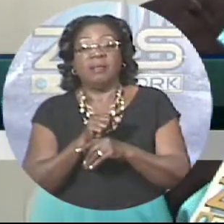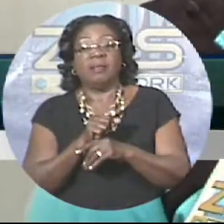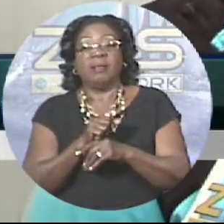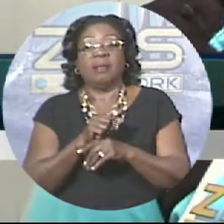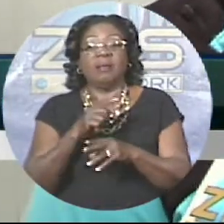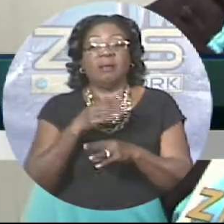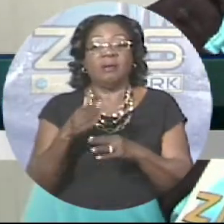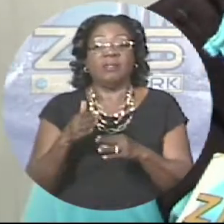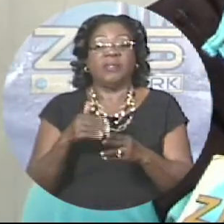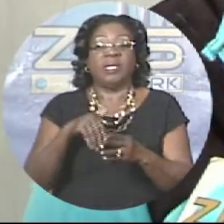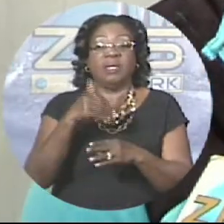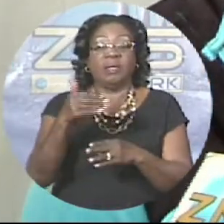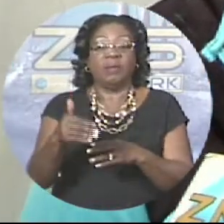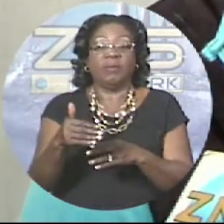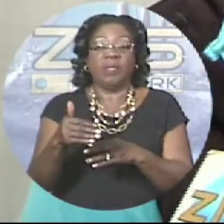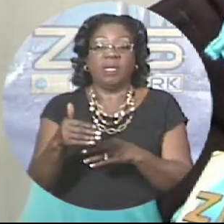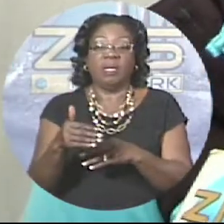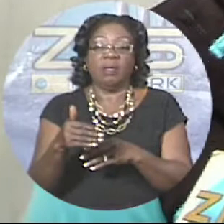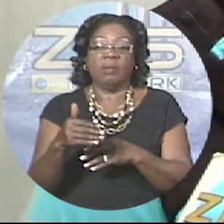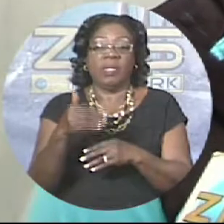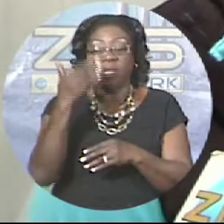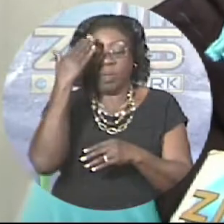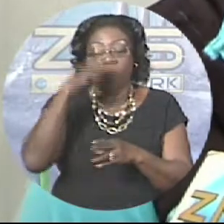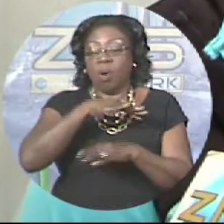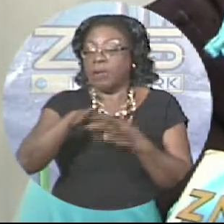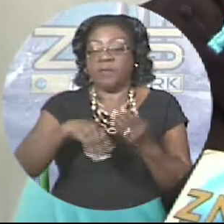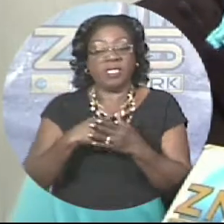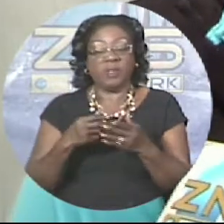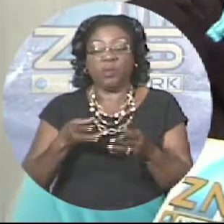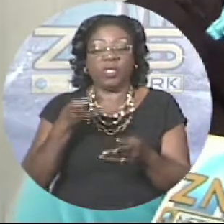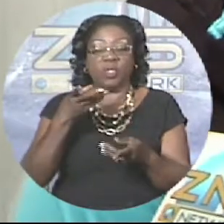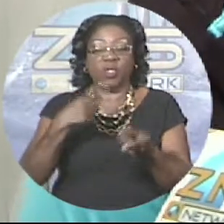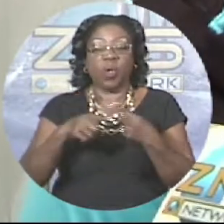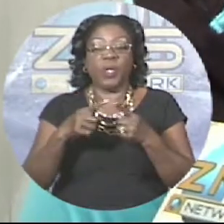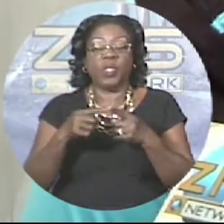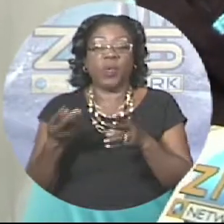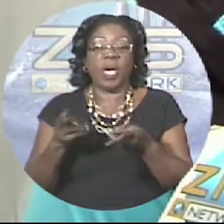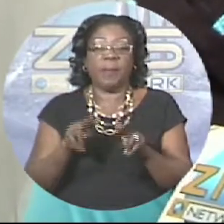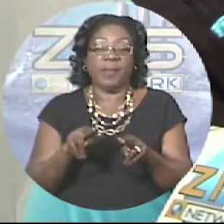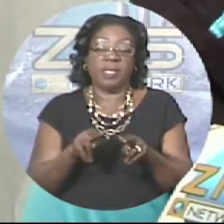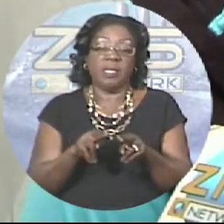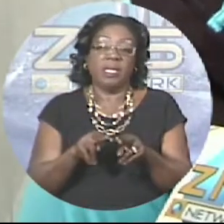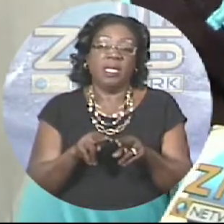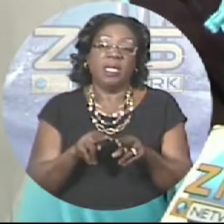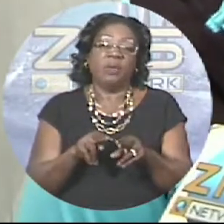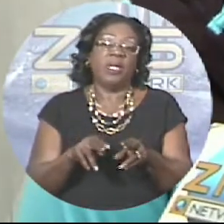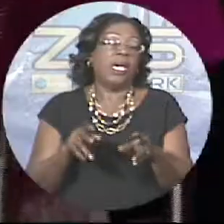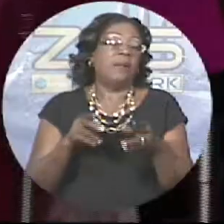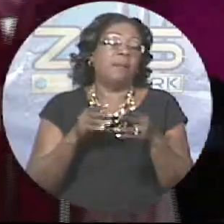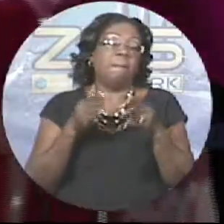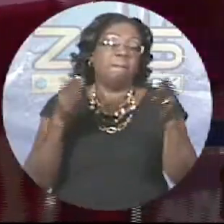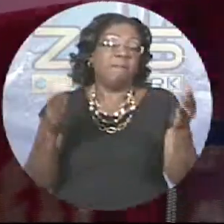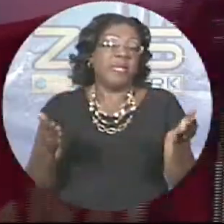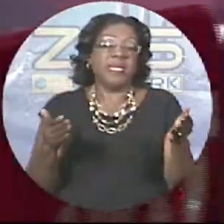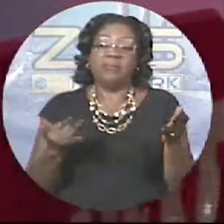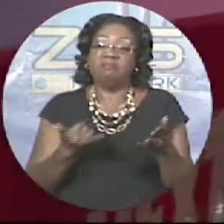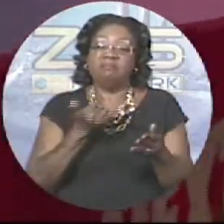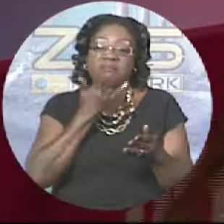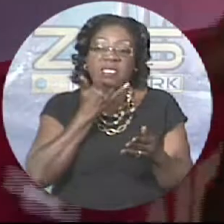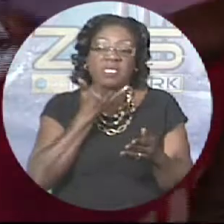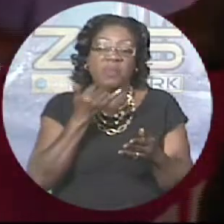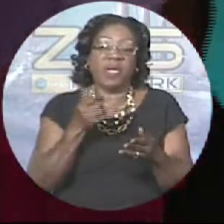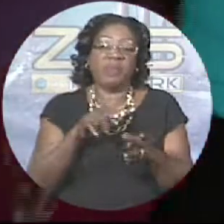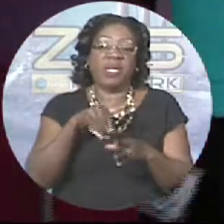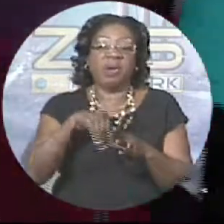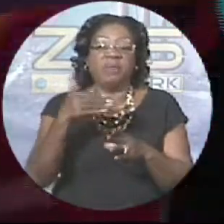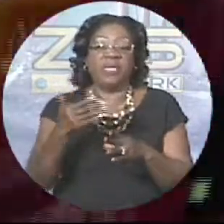Of course, when they get out there, we don't know what's going to happen. But we had some major incidences out there today, and I'm quite